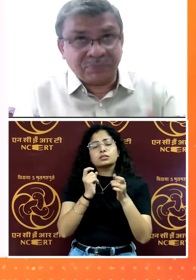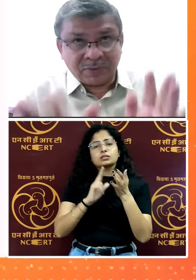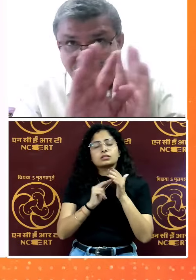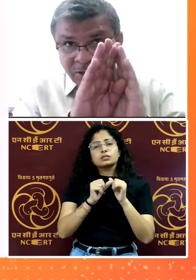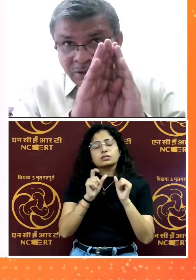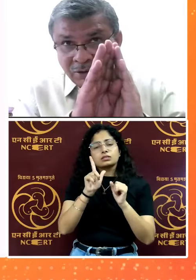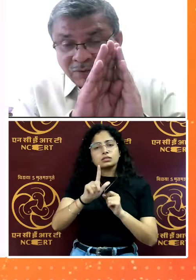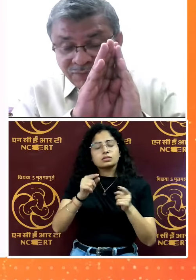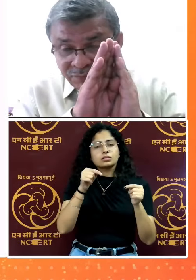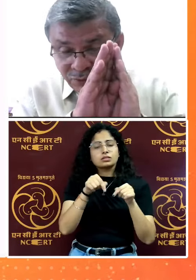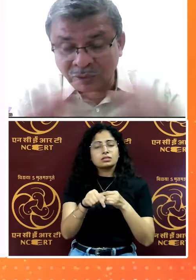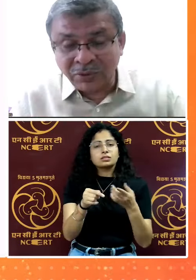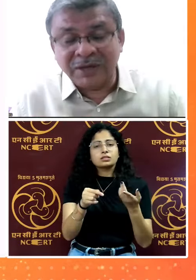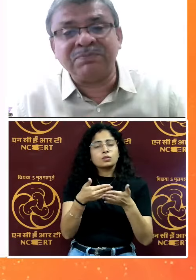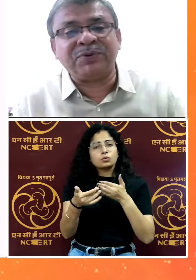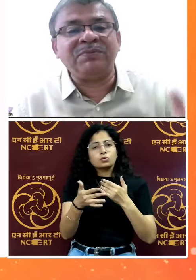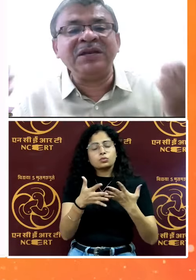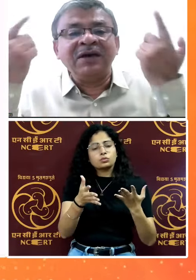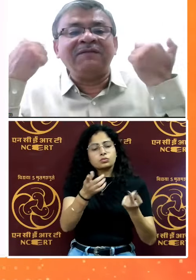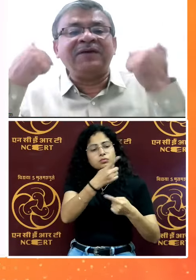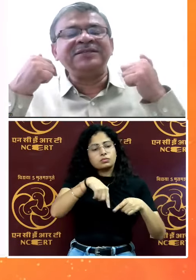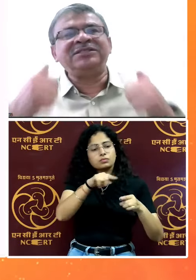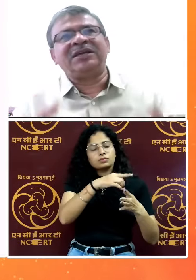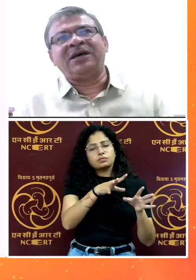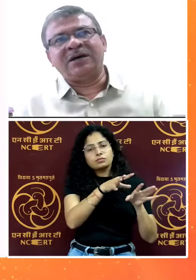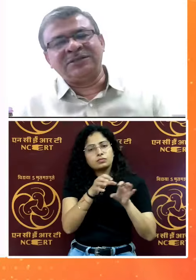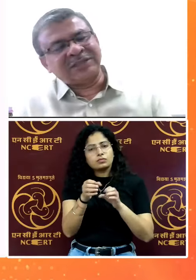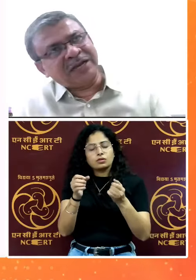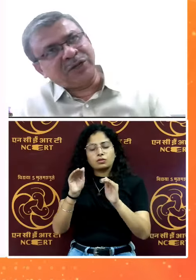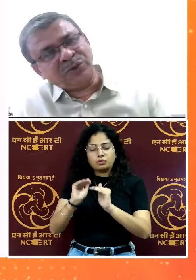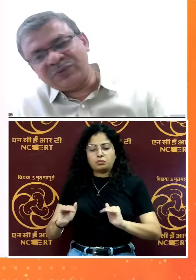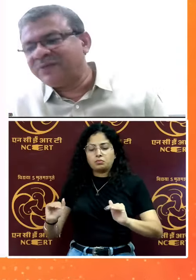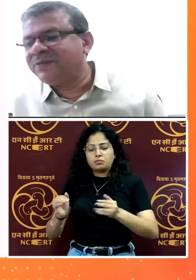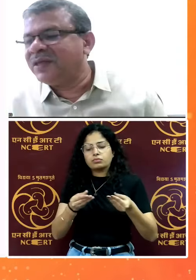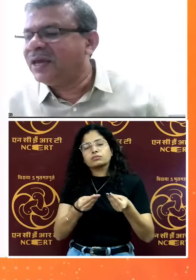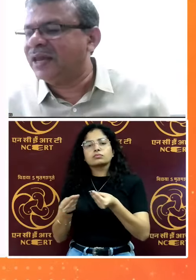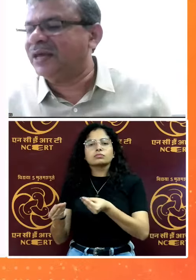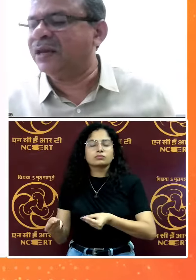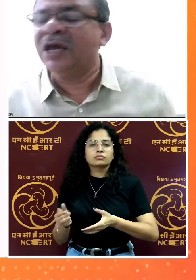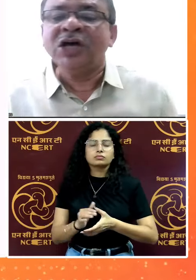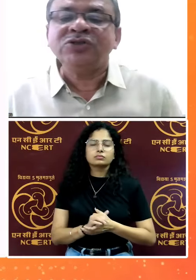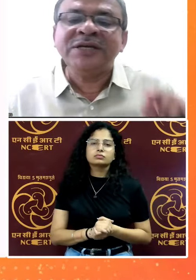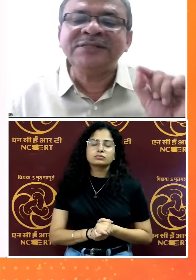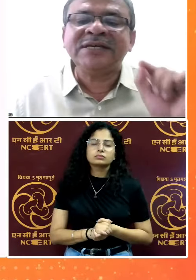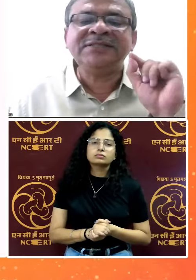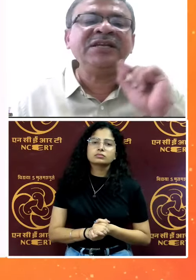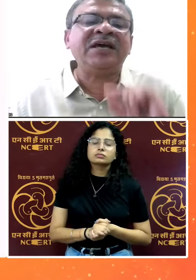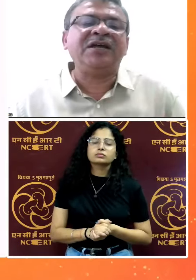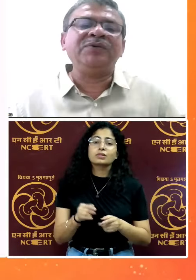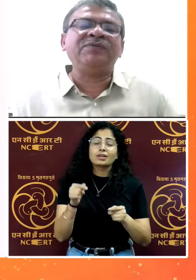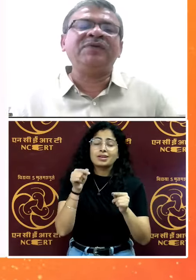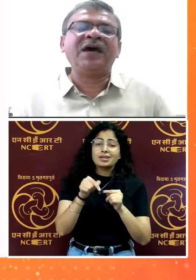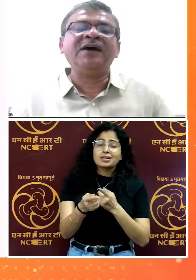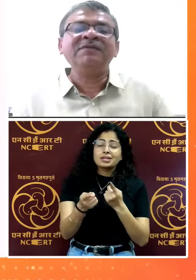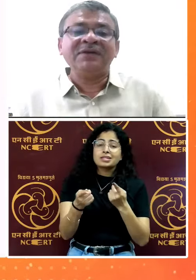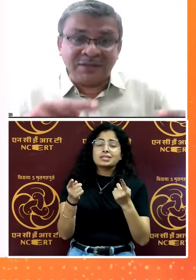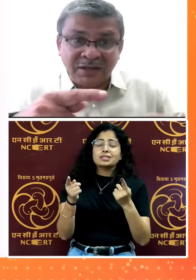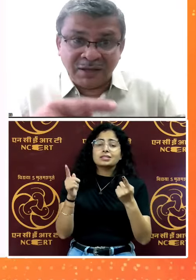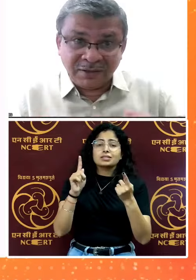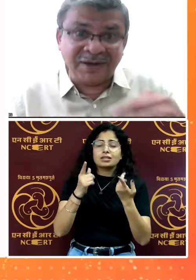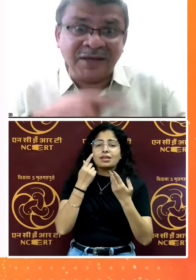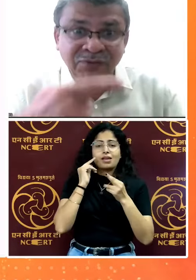be of no improvement when the child uses the hearing aid. So in such scenarios, we